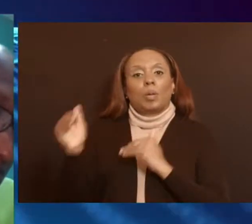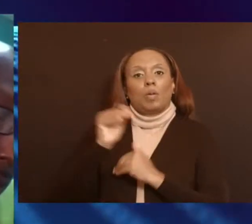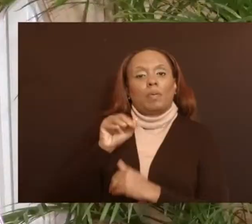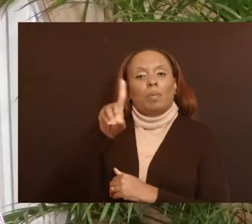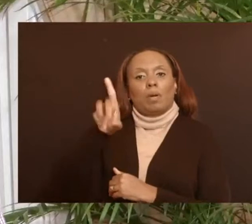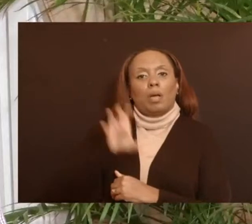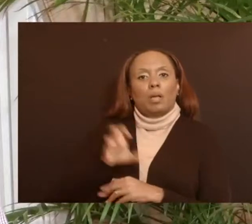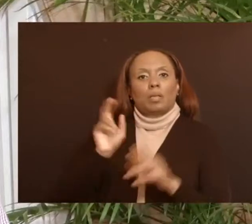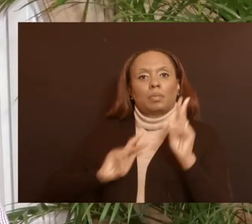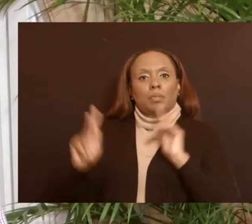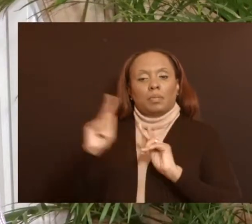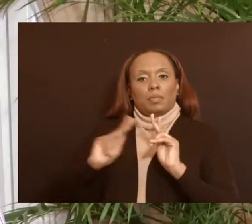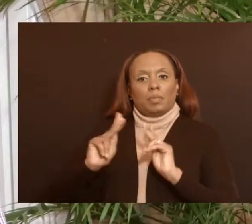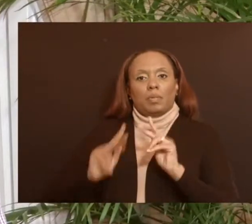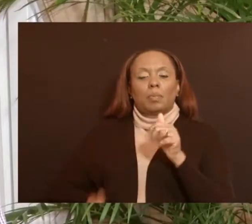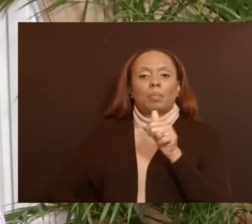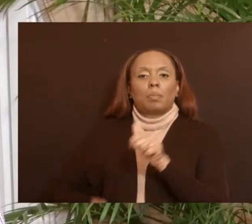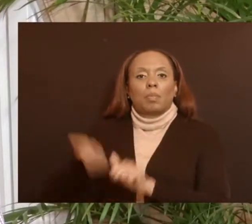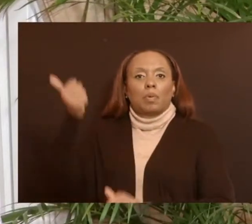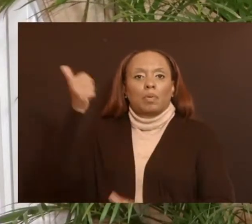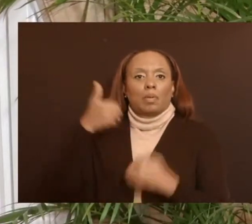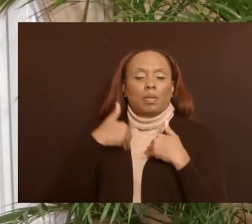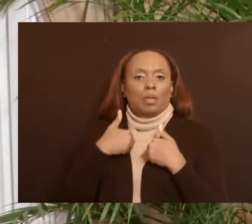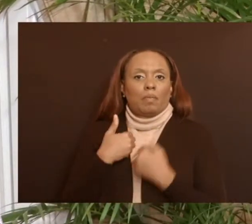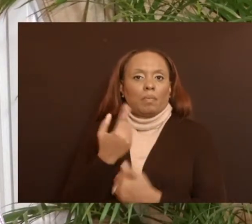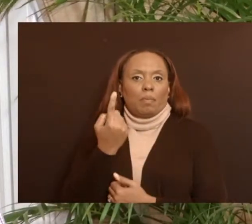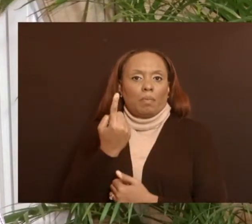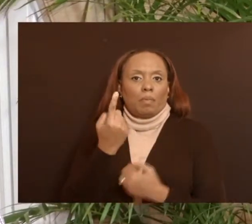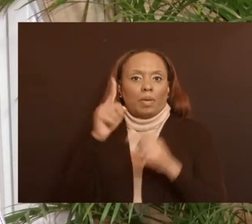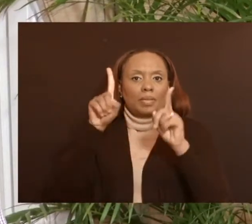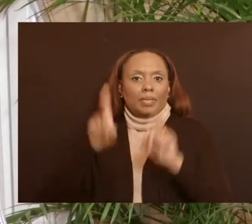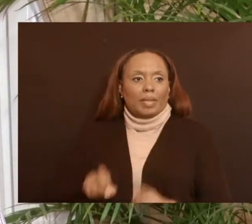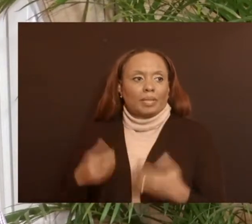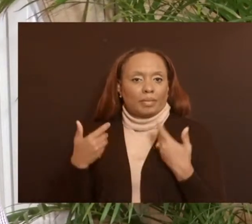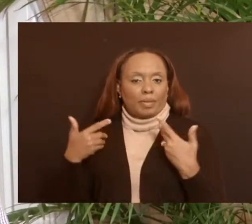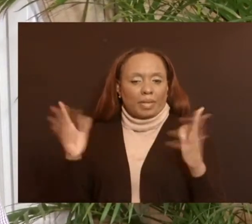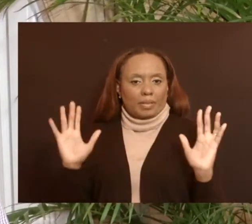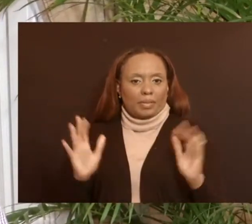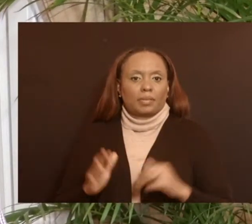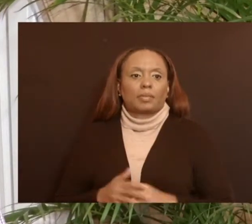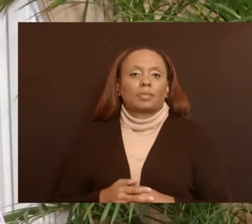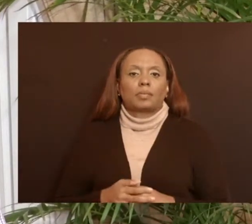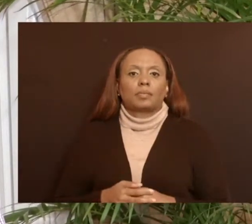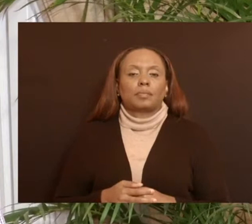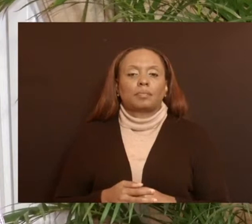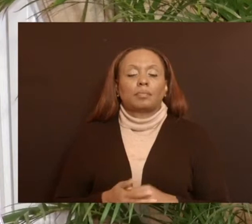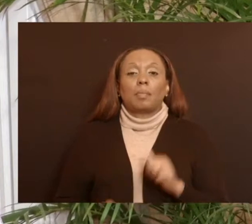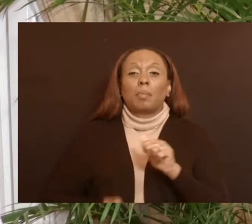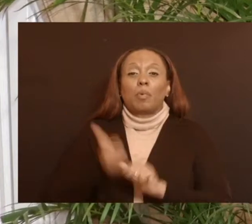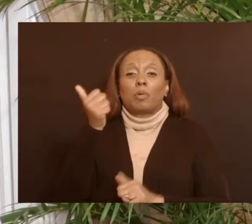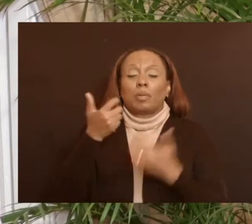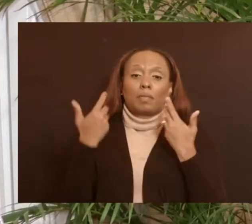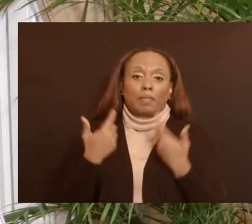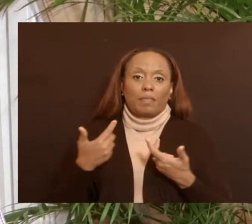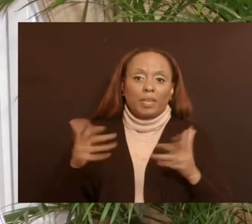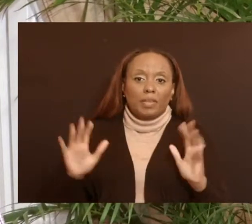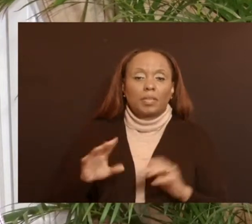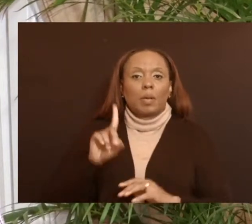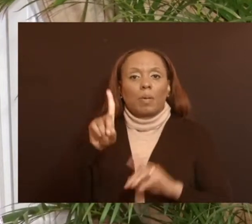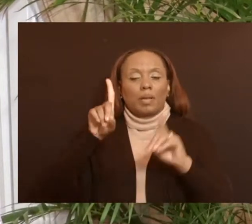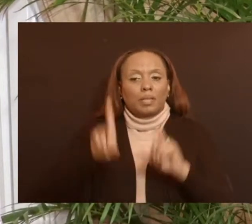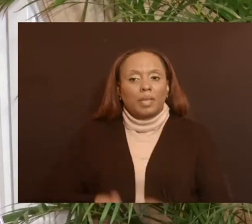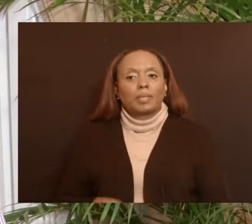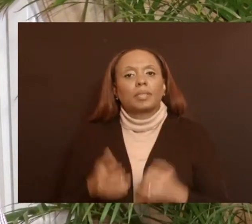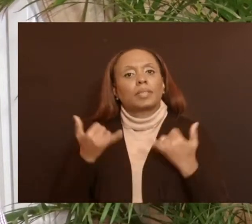individuals. Most of them have had one test. Most of them have completed one test and are awaiting a